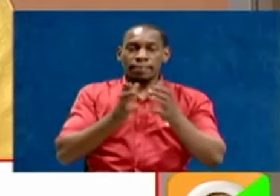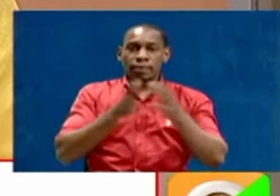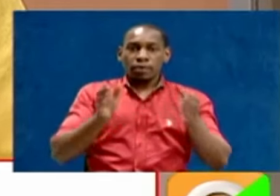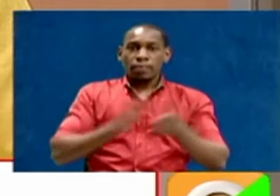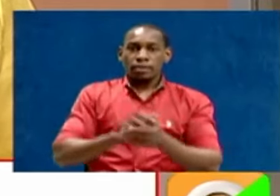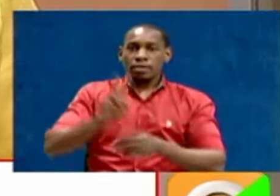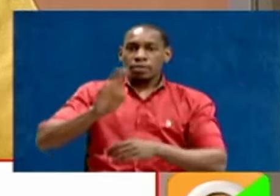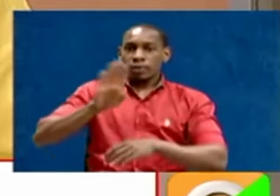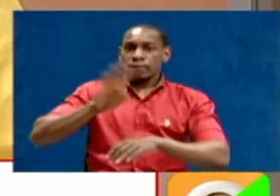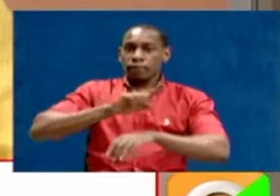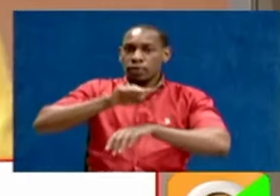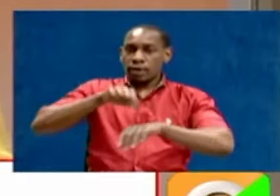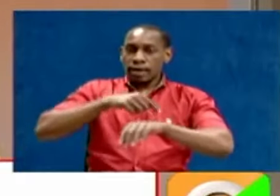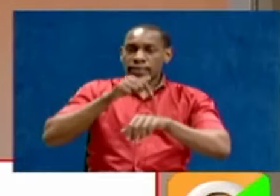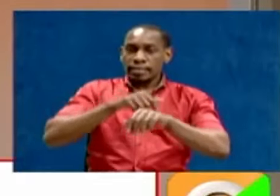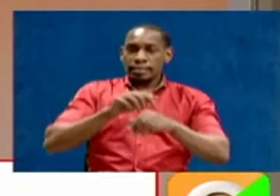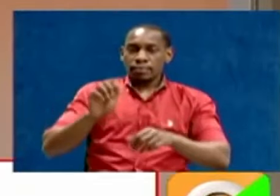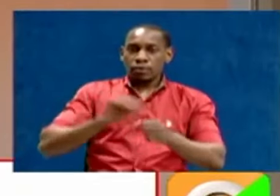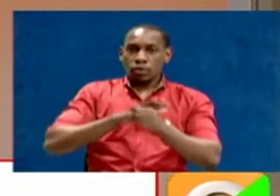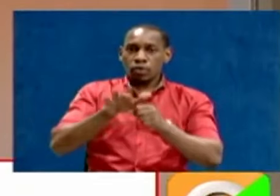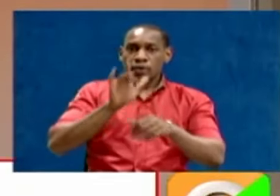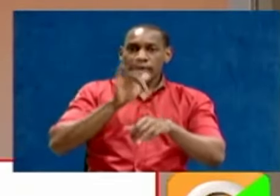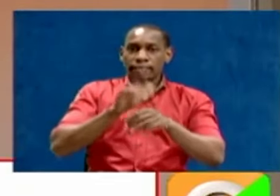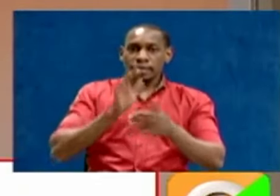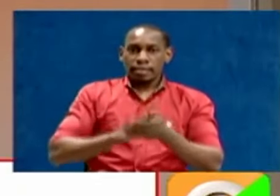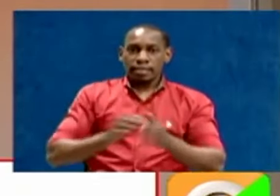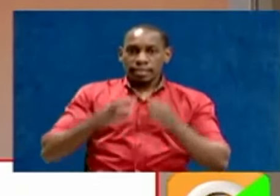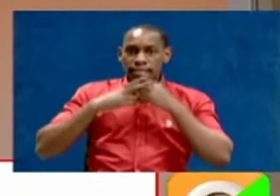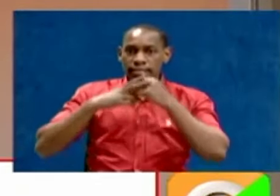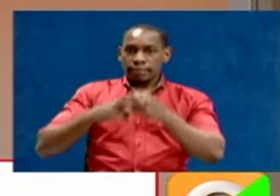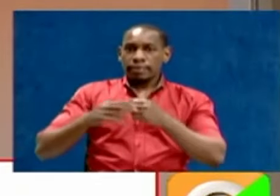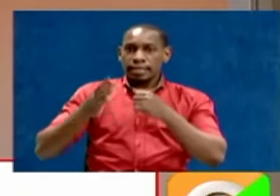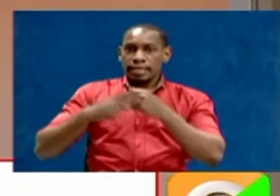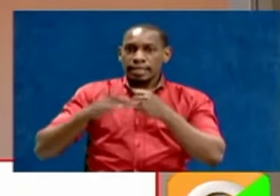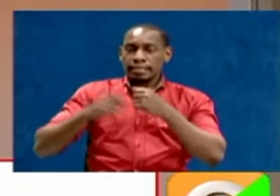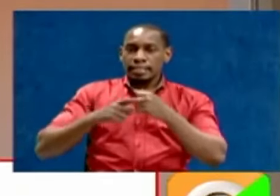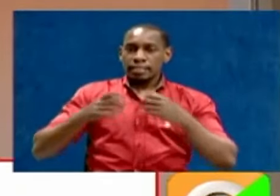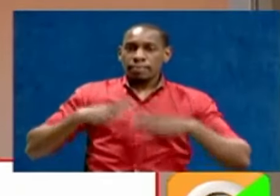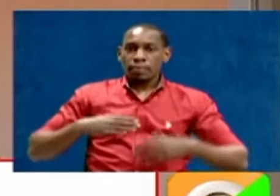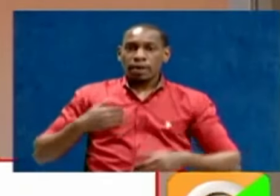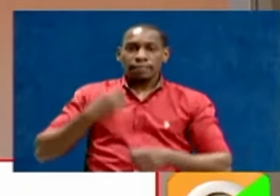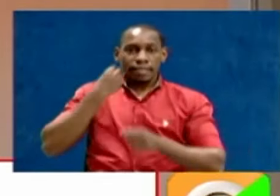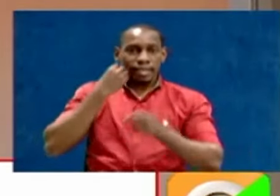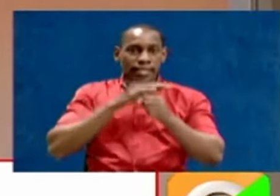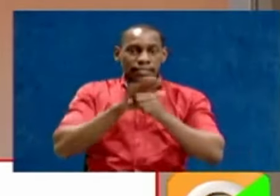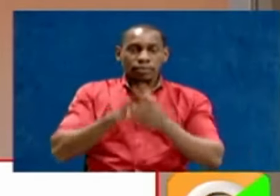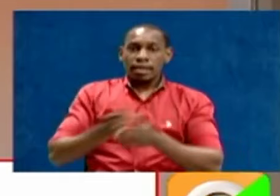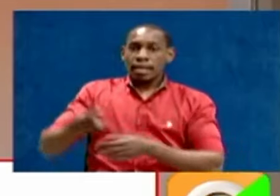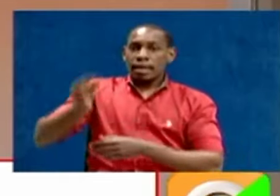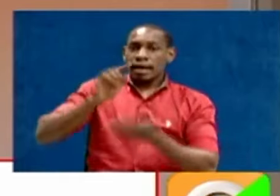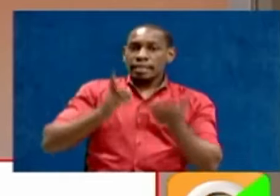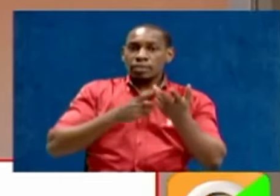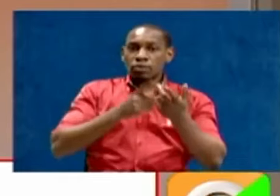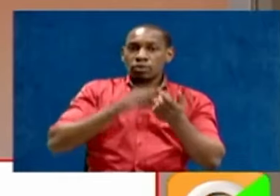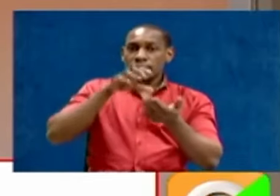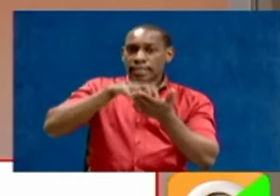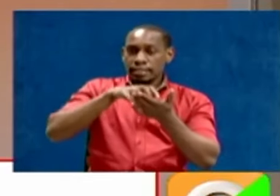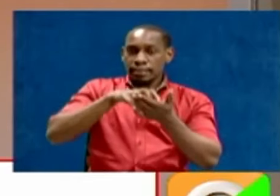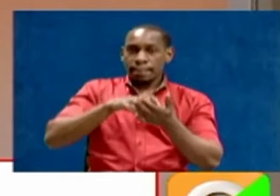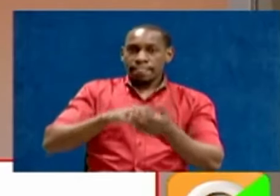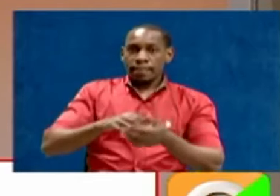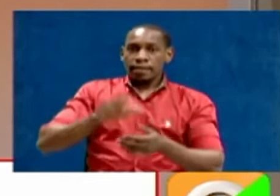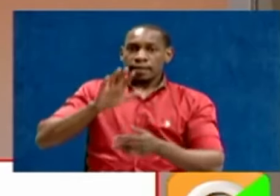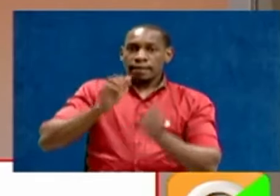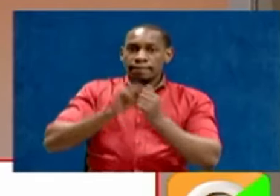in a 24-hour period in COVID-19 infections, as 796 people tested positive, pushing the total caseload